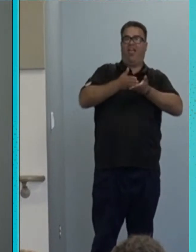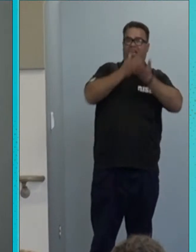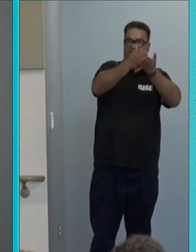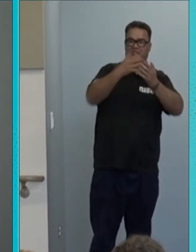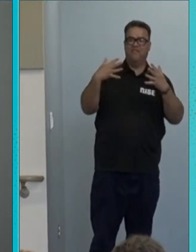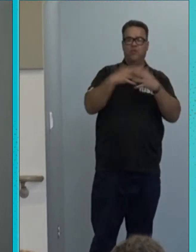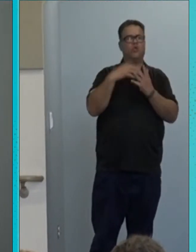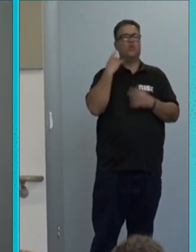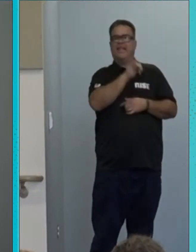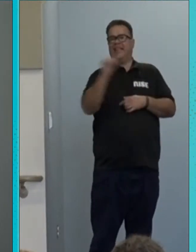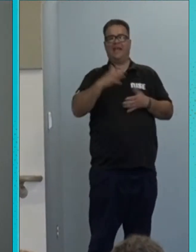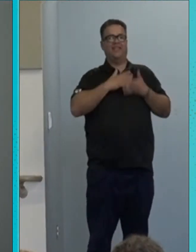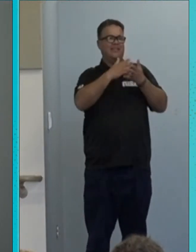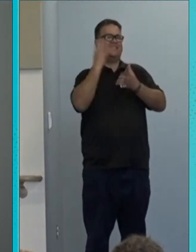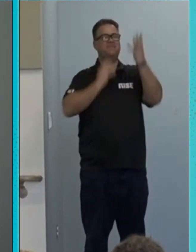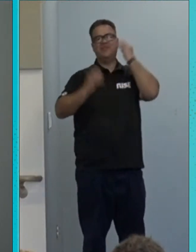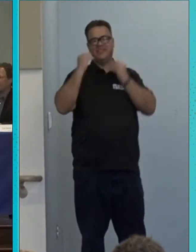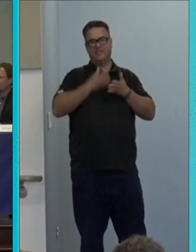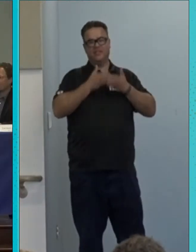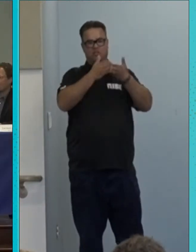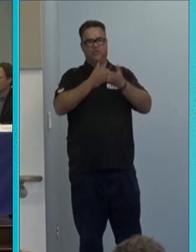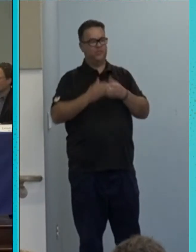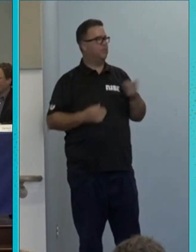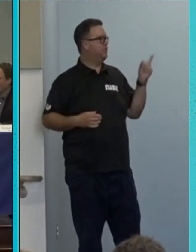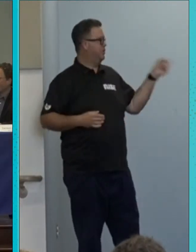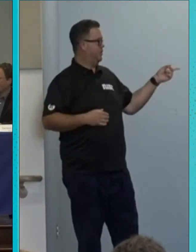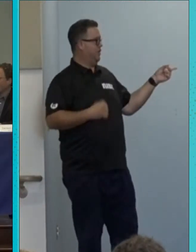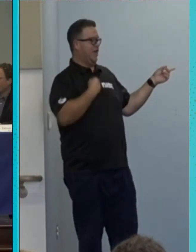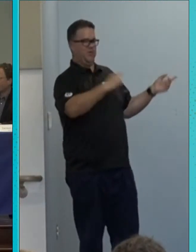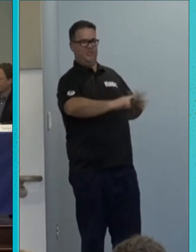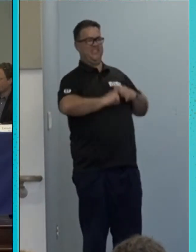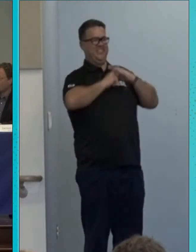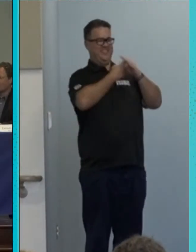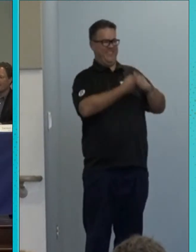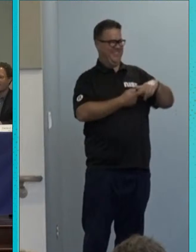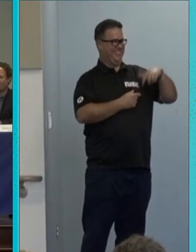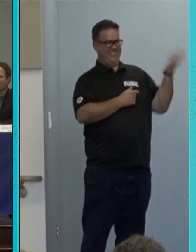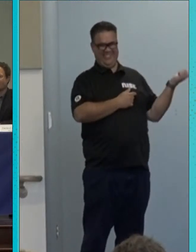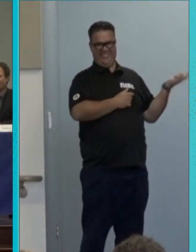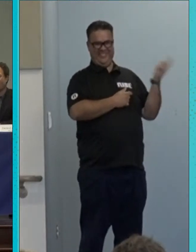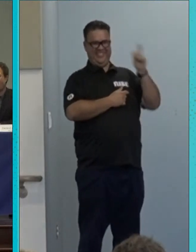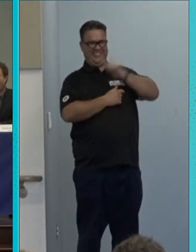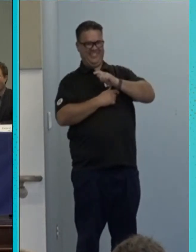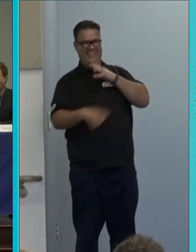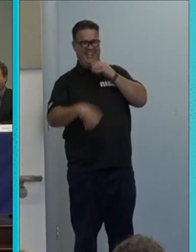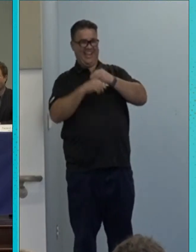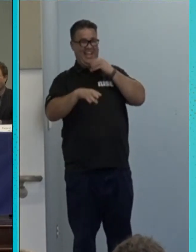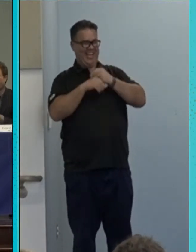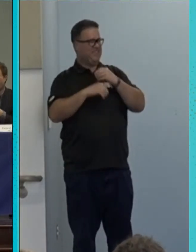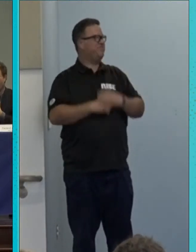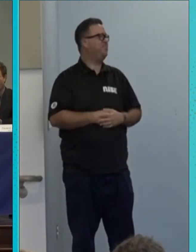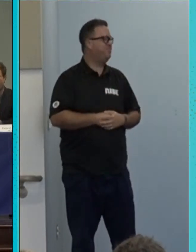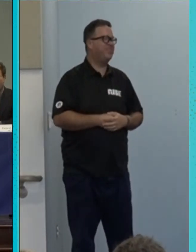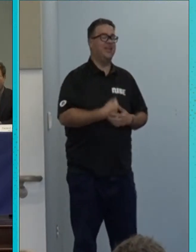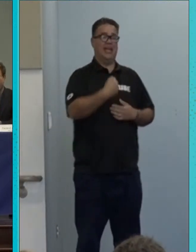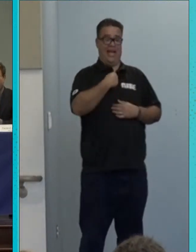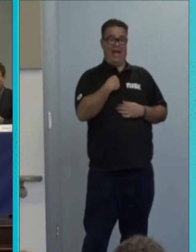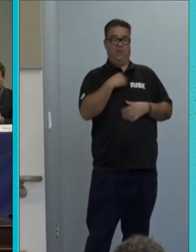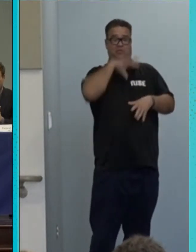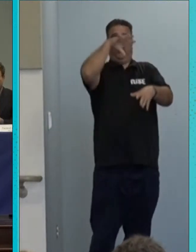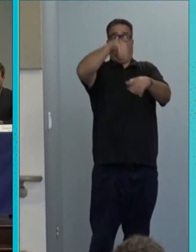What was it like? Can I start us out, and then you guys can add? I was